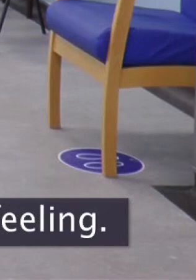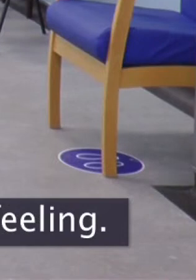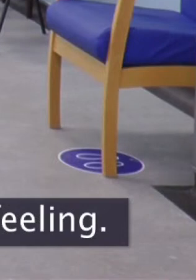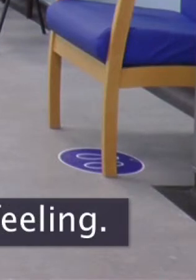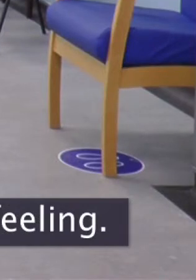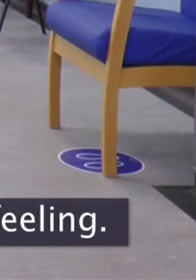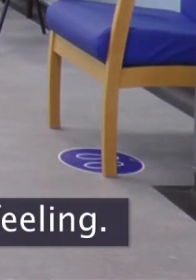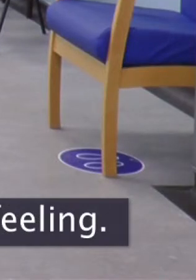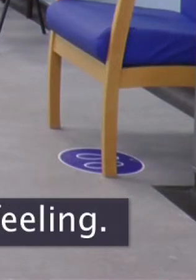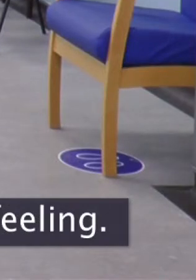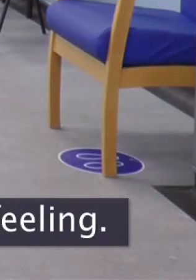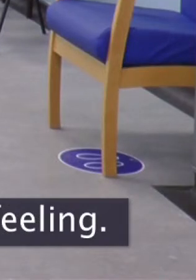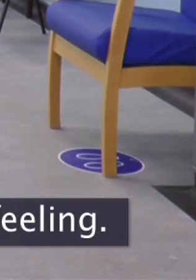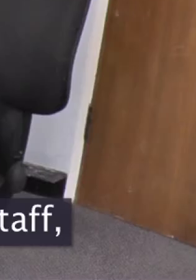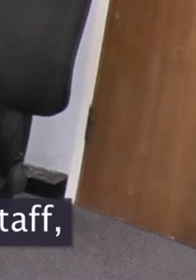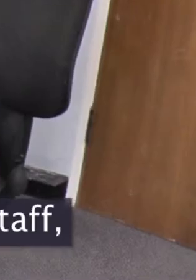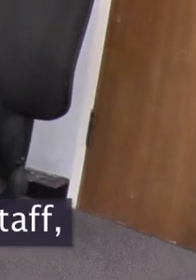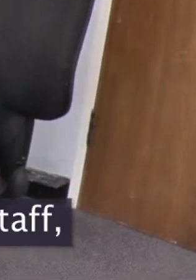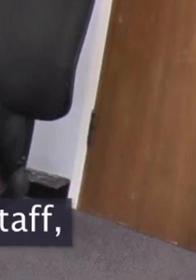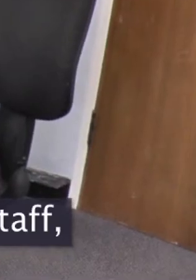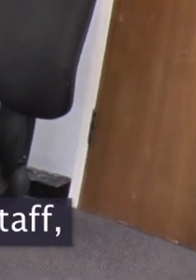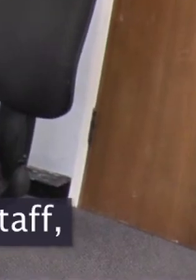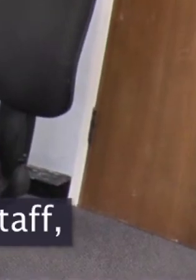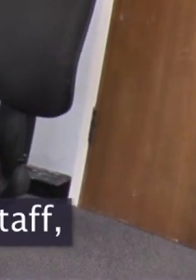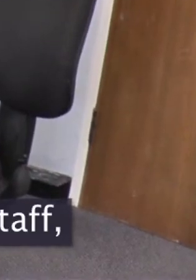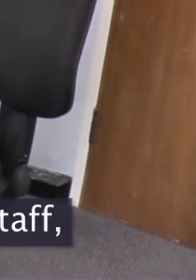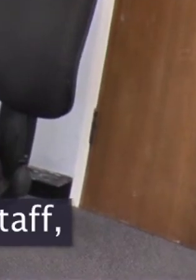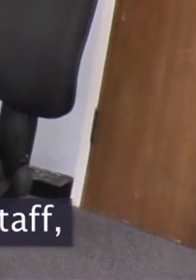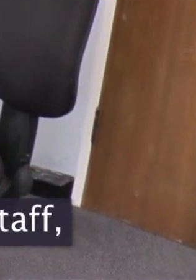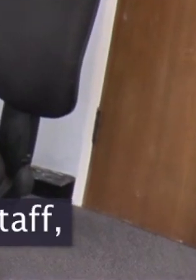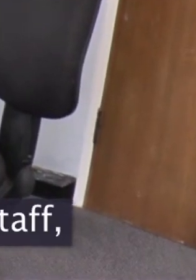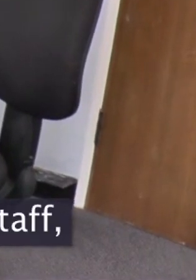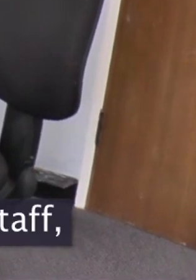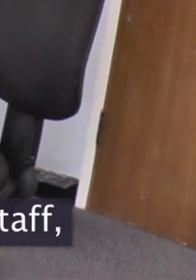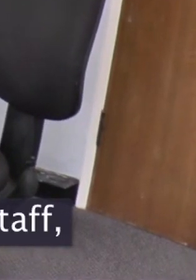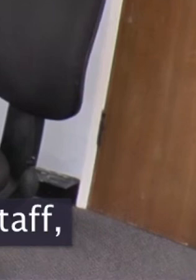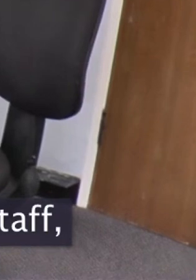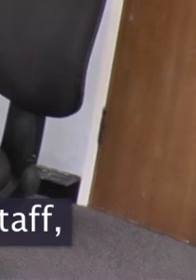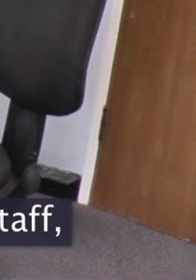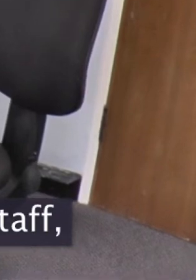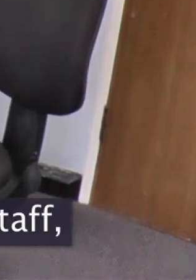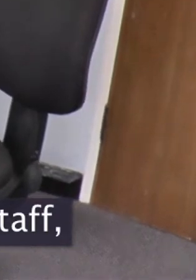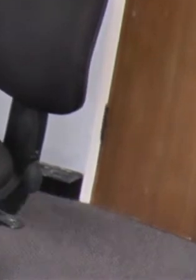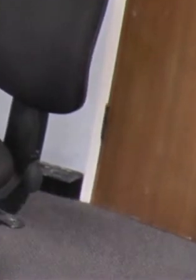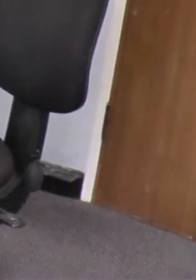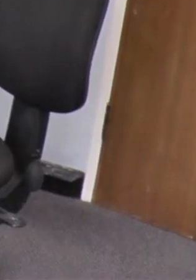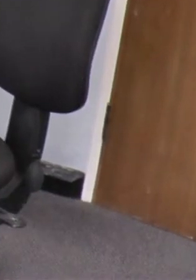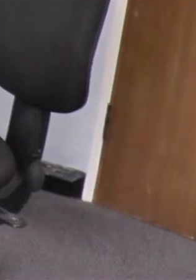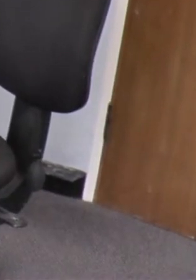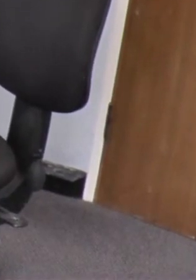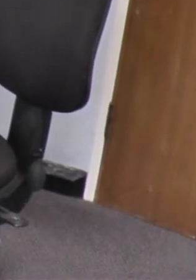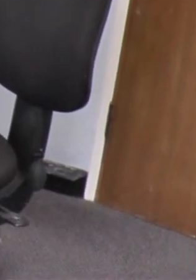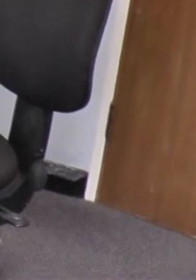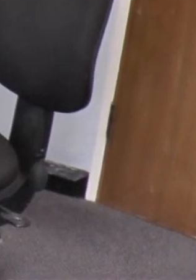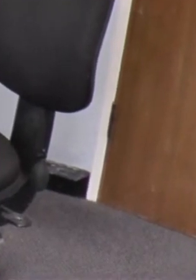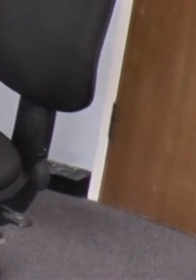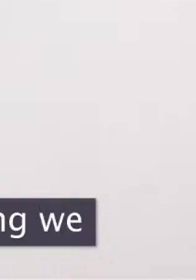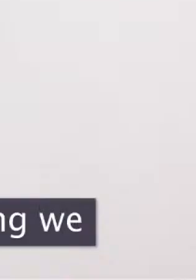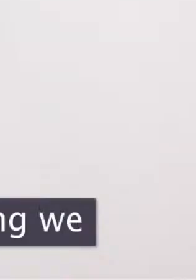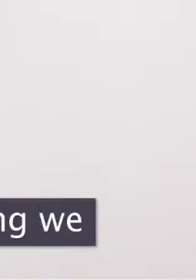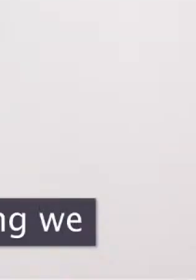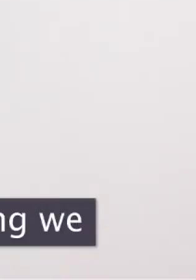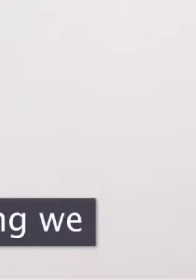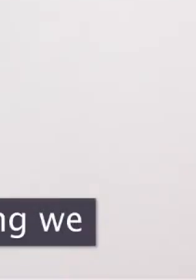straight away how our patients are feeling. If that's positive, we can feed that back to the staff, which is a really important